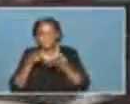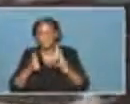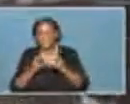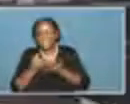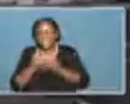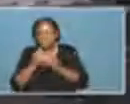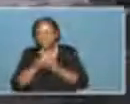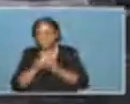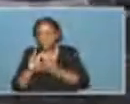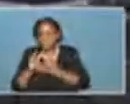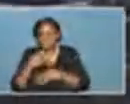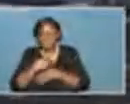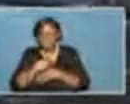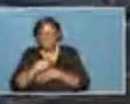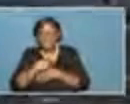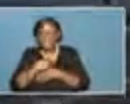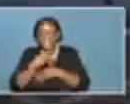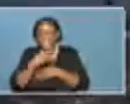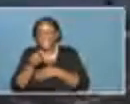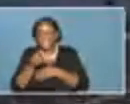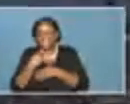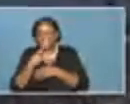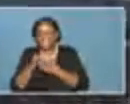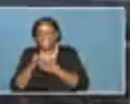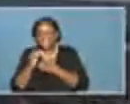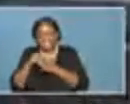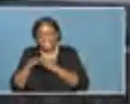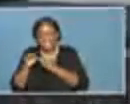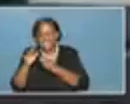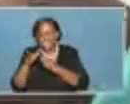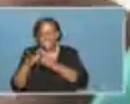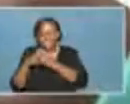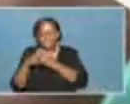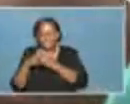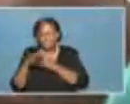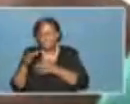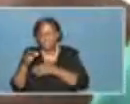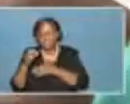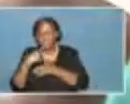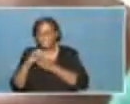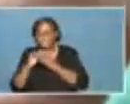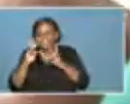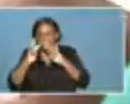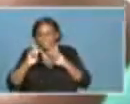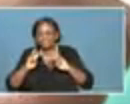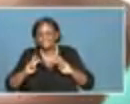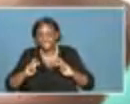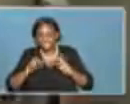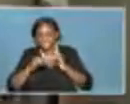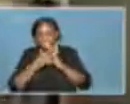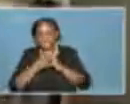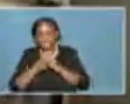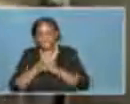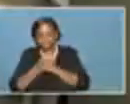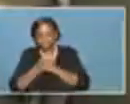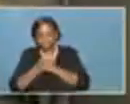In these couple months, it just has been granted in the United States to federally research cannabis. So you're saying then